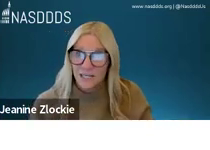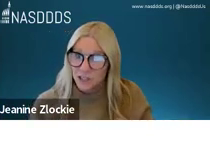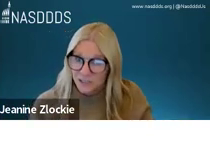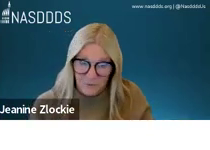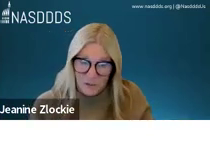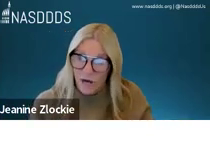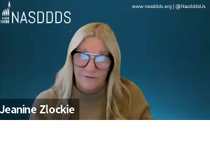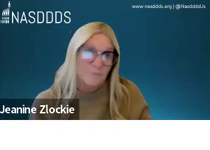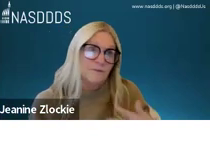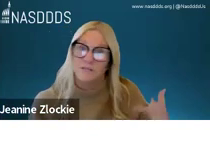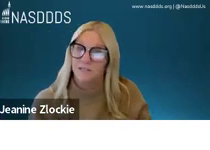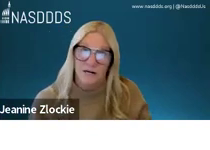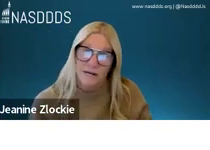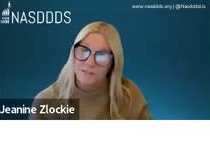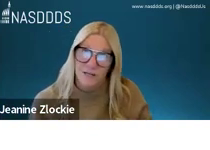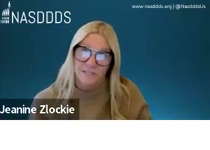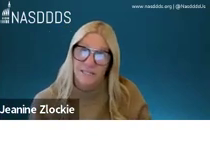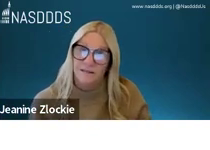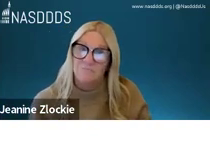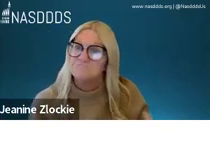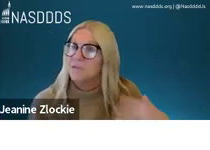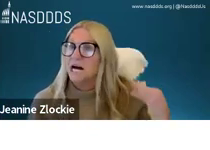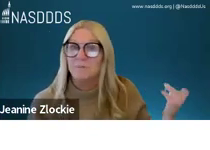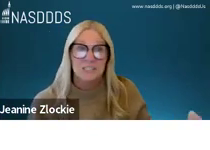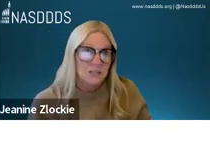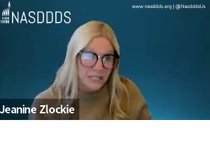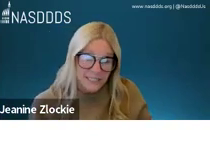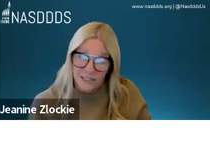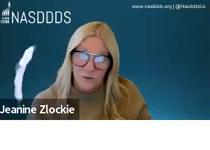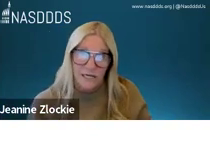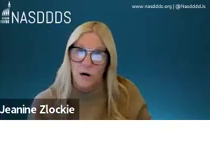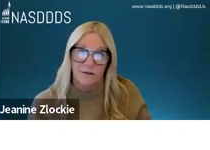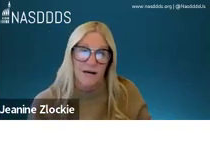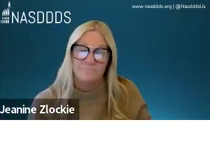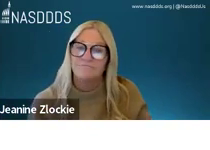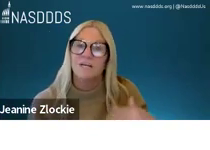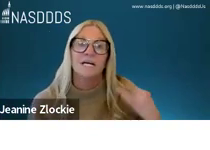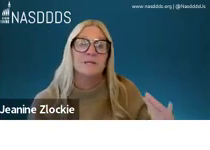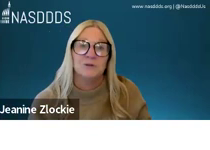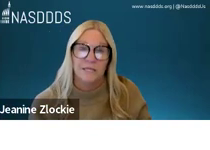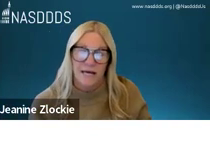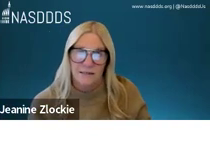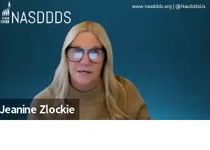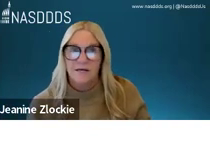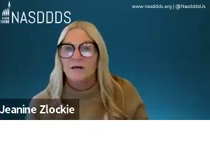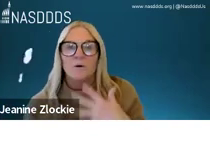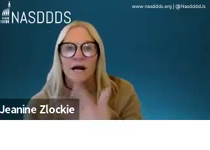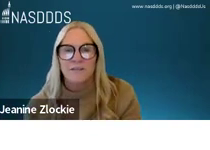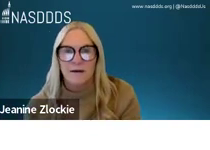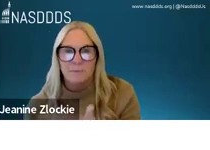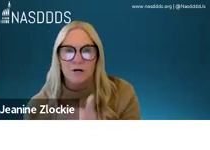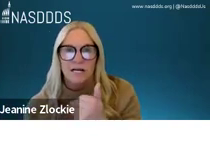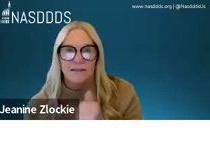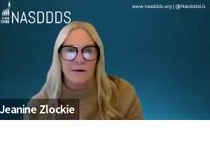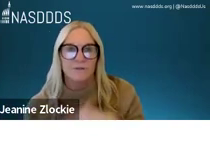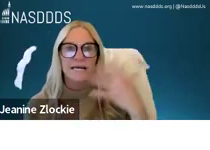State has to make sure someone's qualified before they start waiver services. They got to make sure they're continually qualified. They're going to be doing that. Why